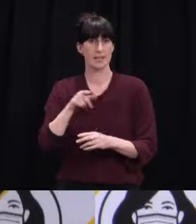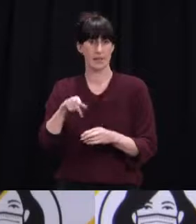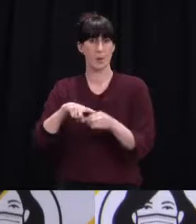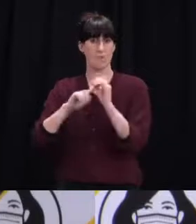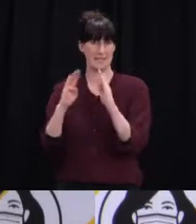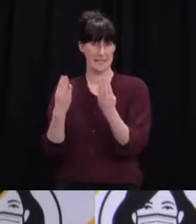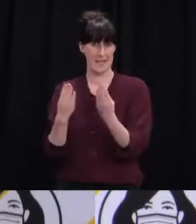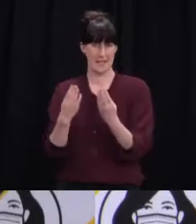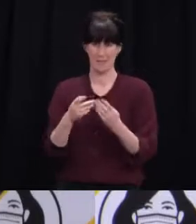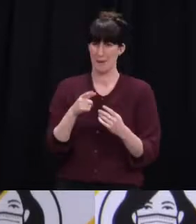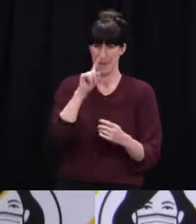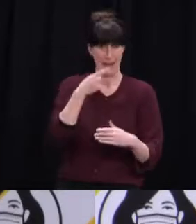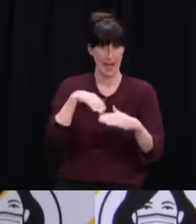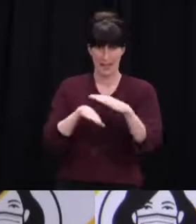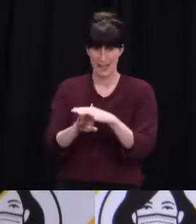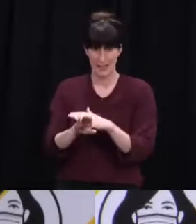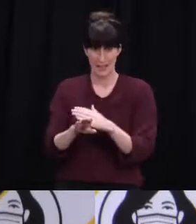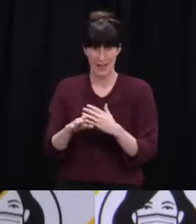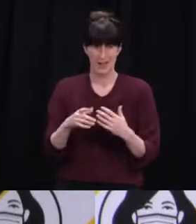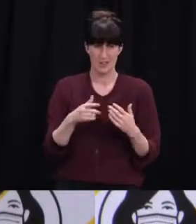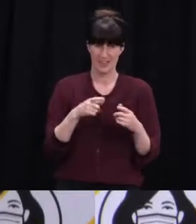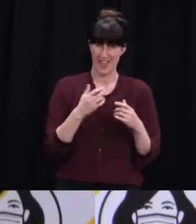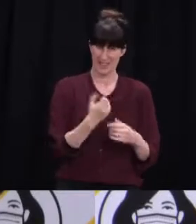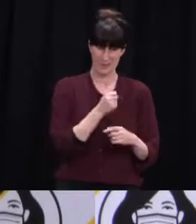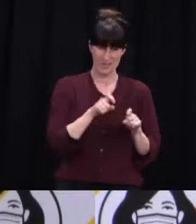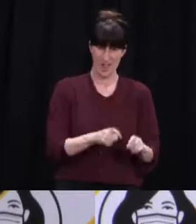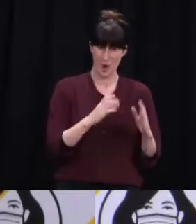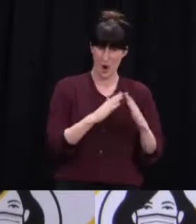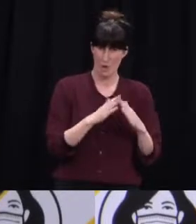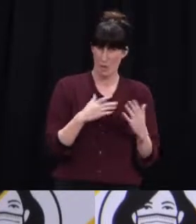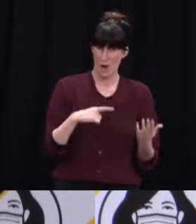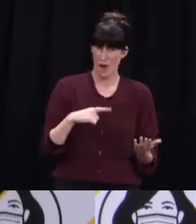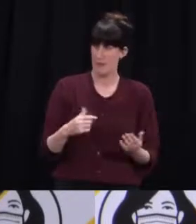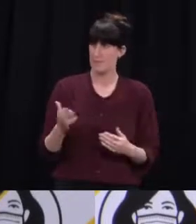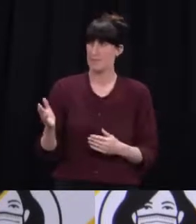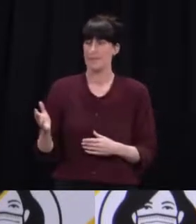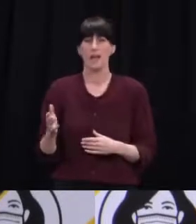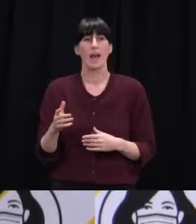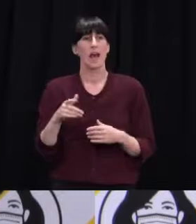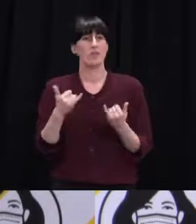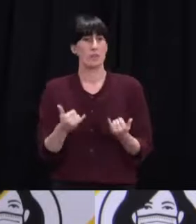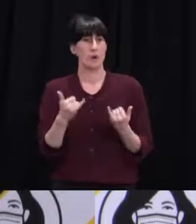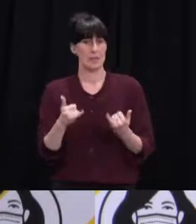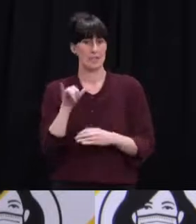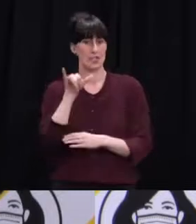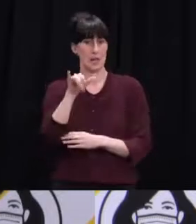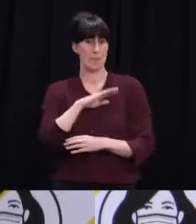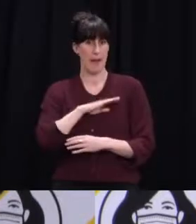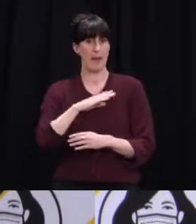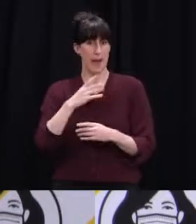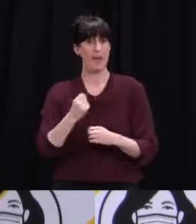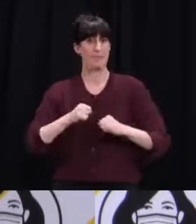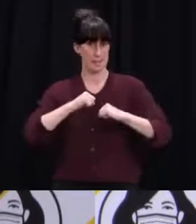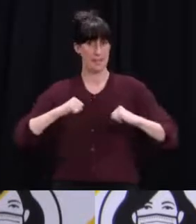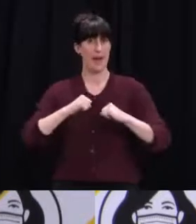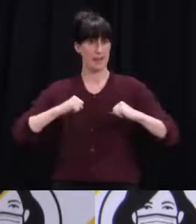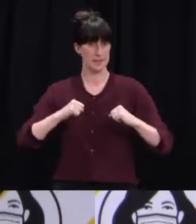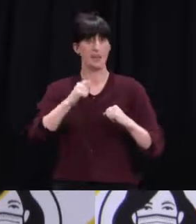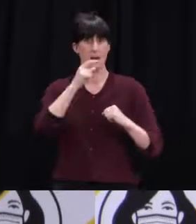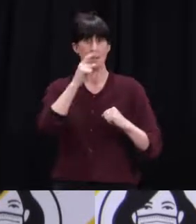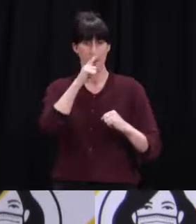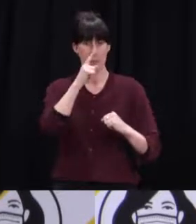park, and what are you doing to monitor those who are having to isolate at home? There is capacity at the jet park at the moment, so there may be